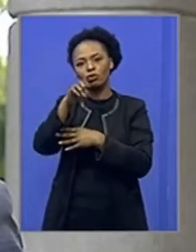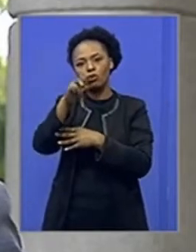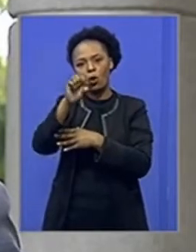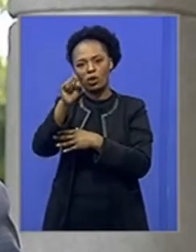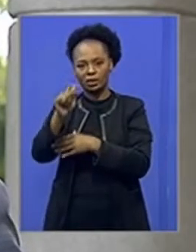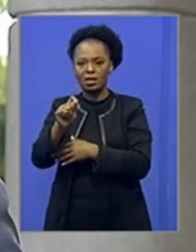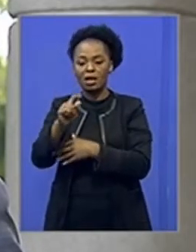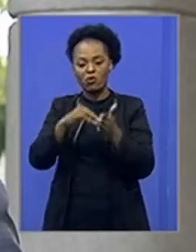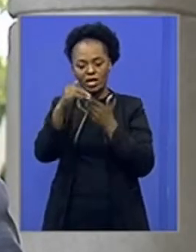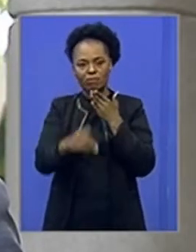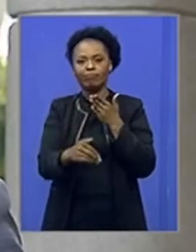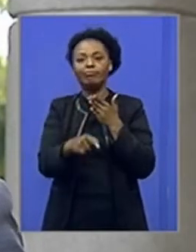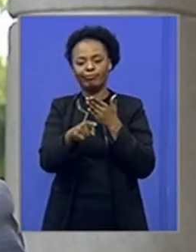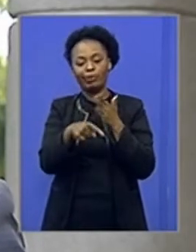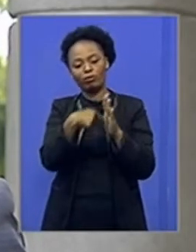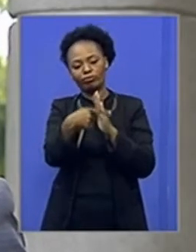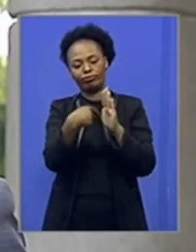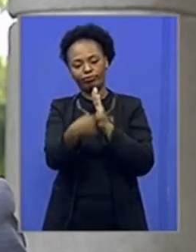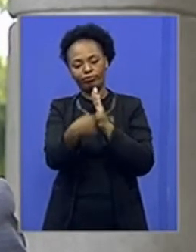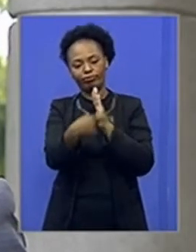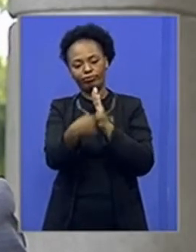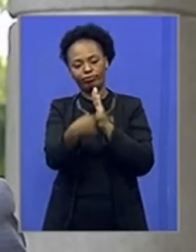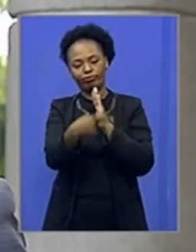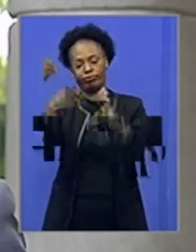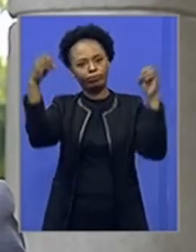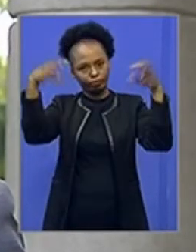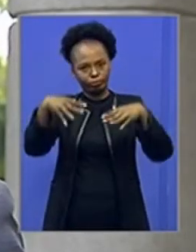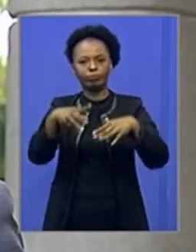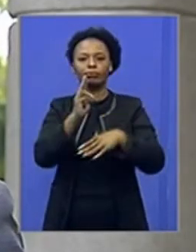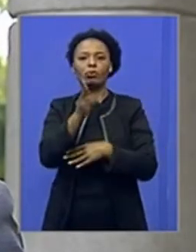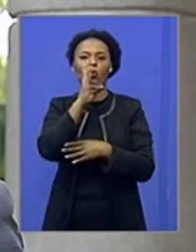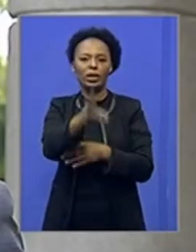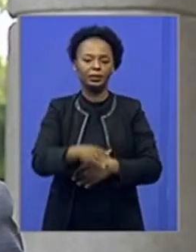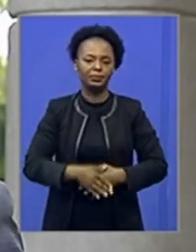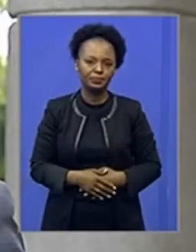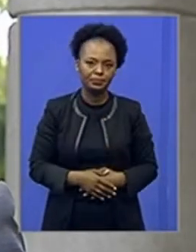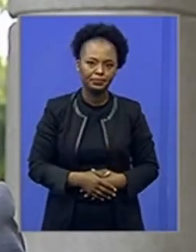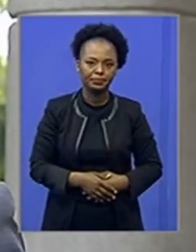Ke maga ke tla motlhabi tša SABC Megawatt Park ka Johannesburg.